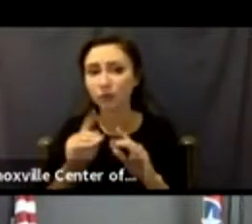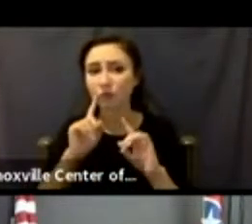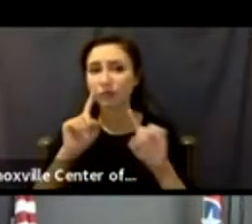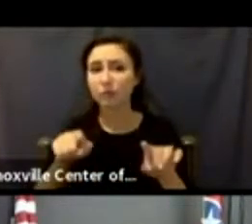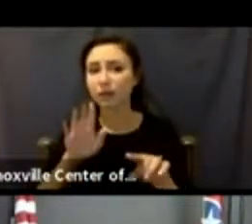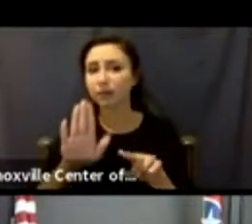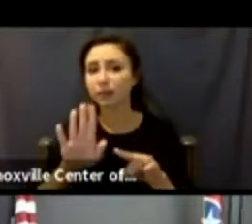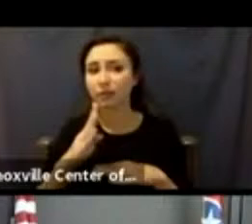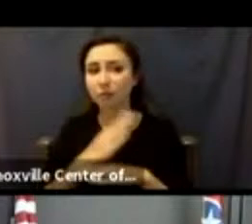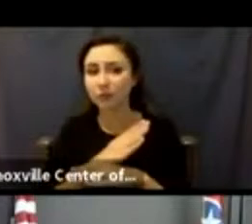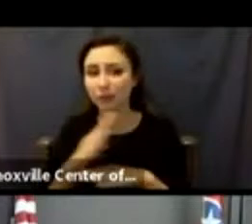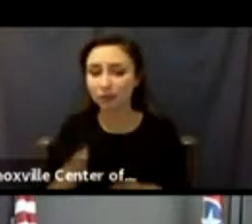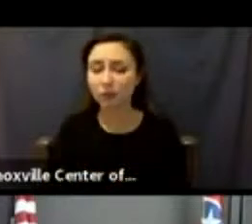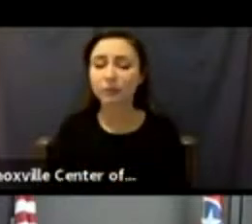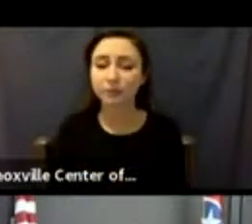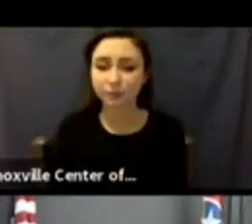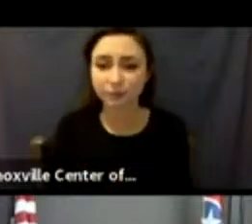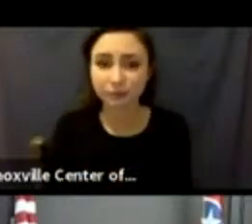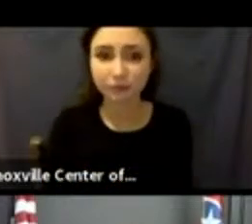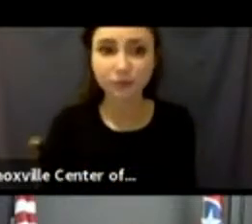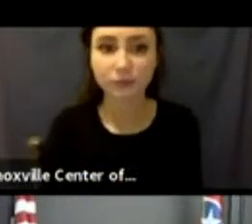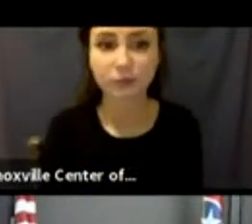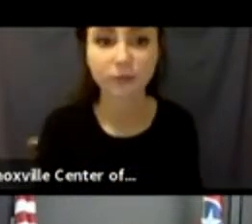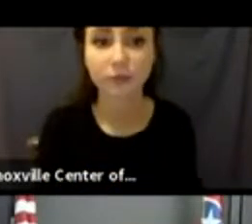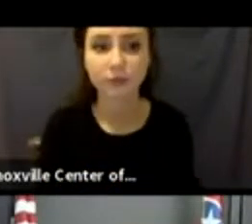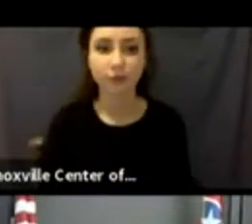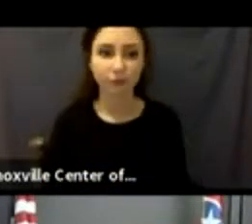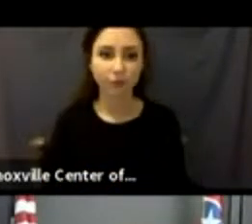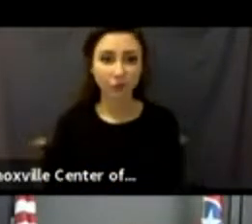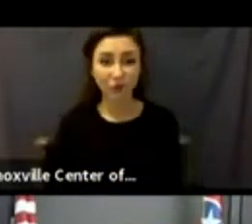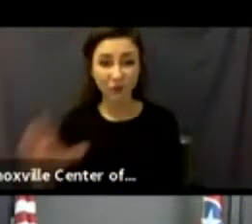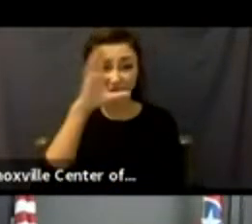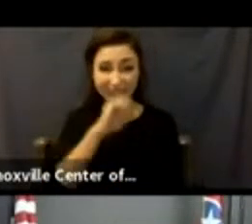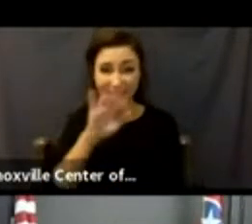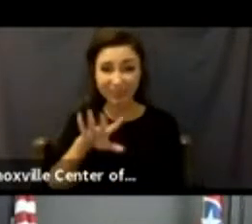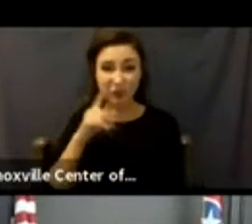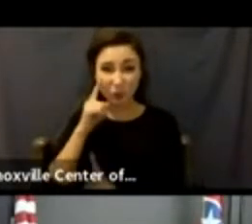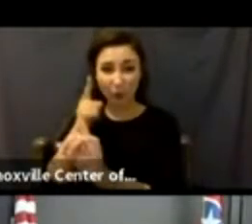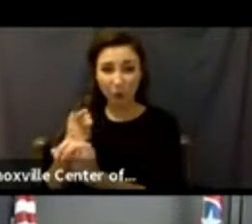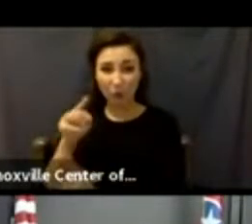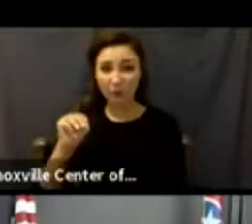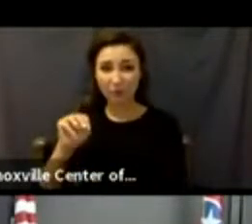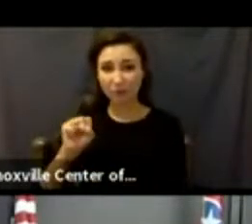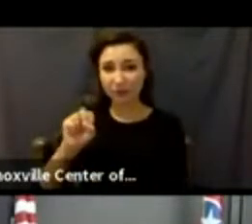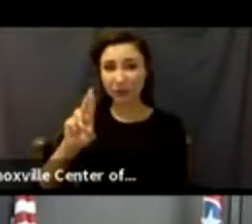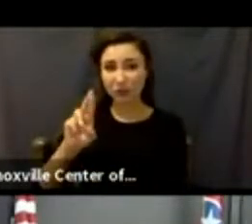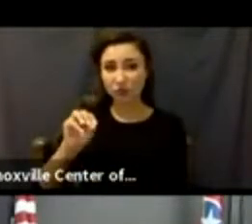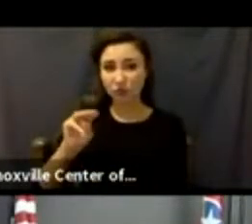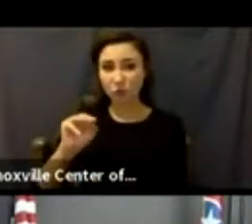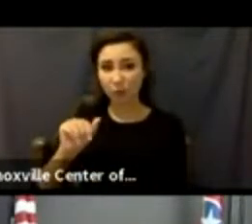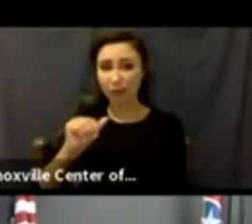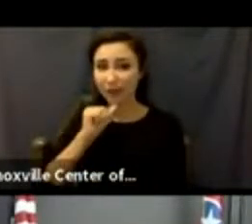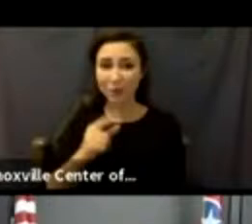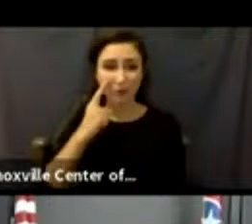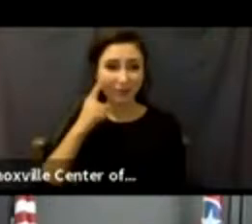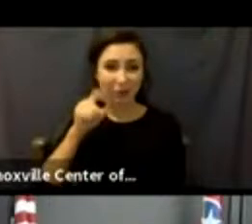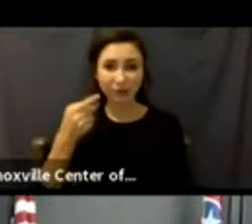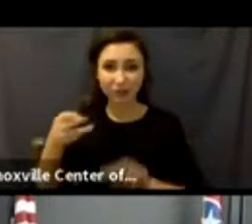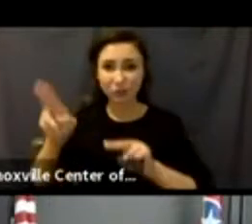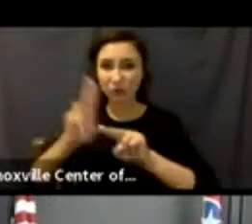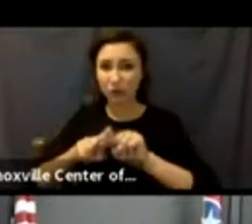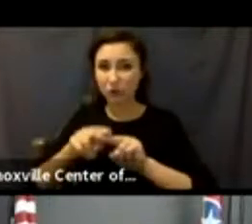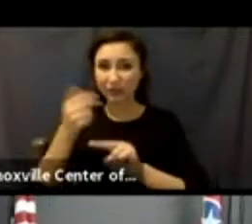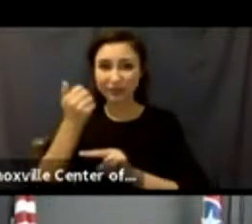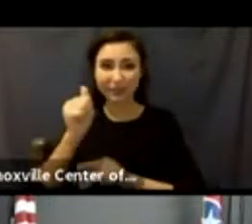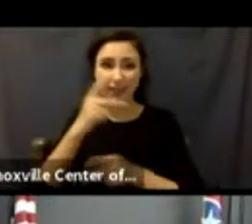behavior. And so, for example, I guess to your point, Ms. Roma, I would not be of the mind today that we needed to increase any